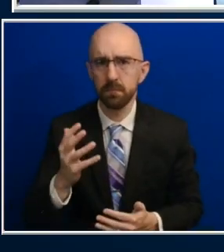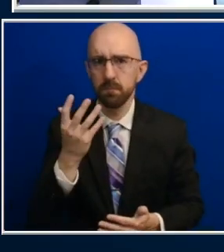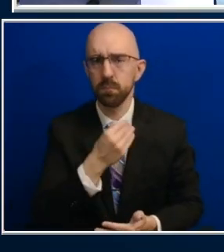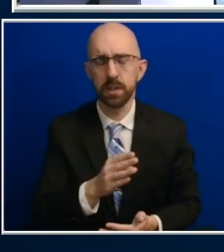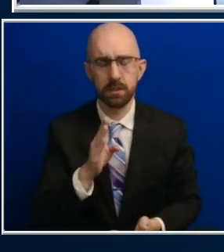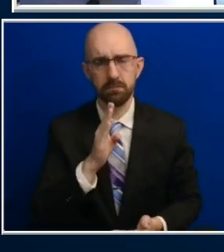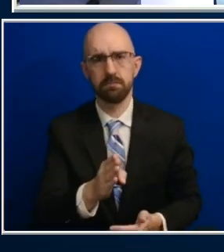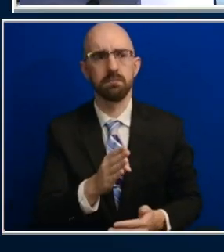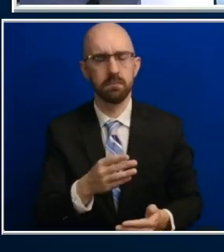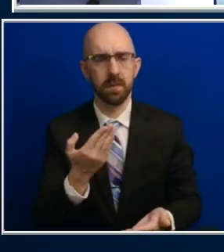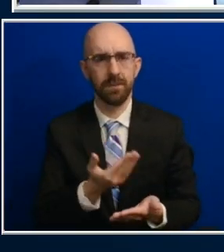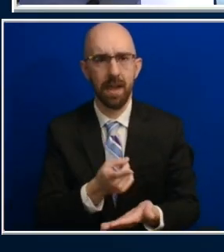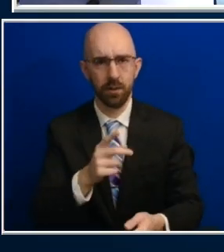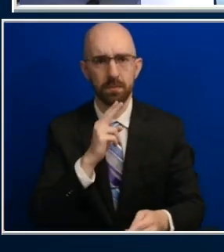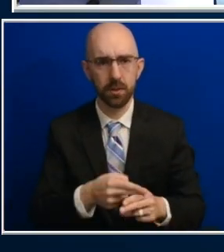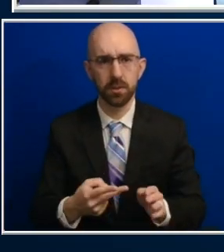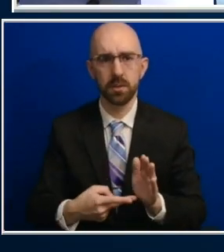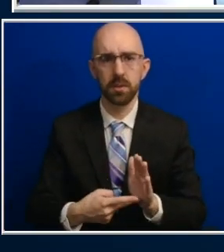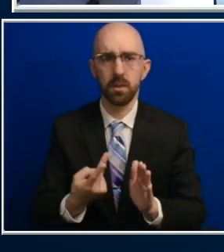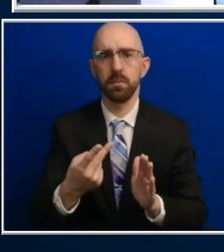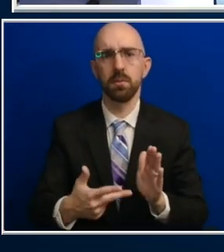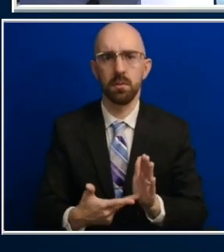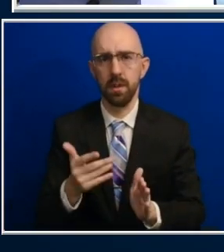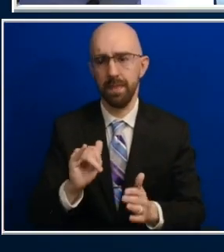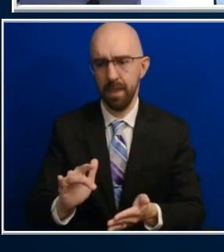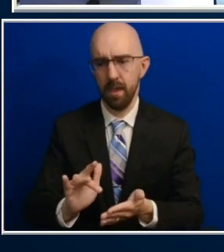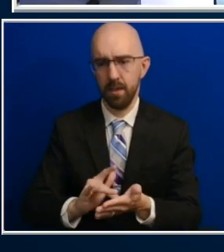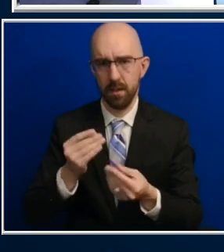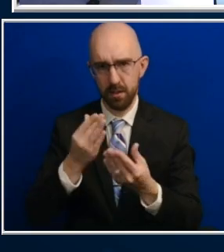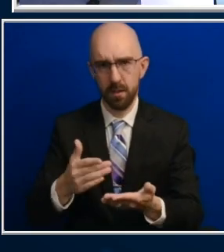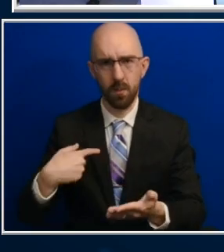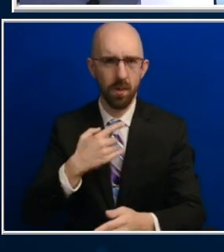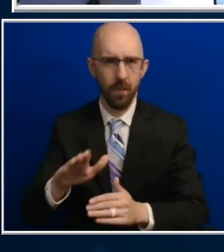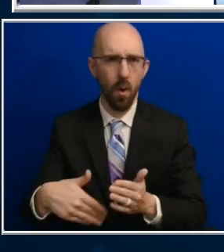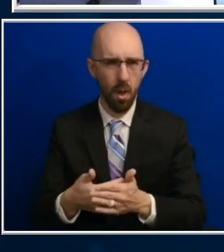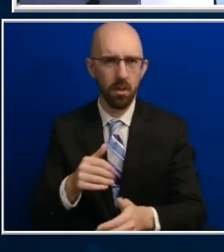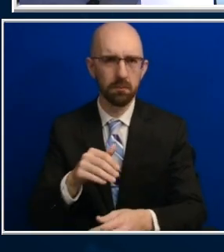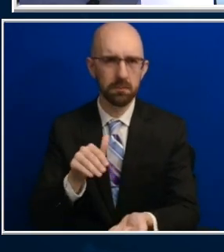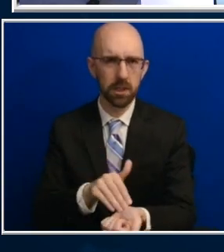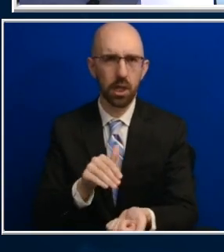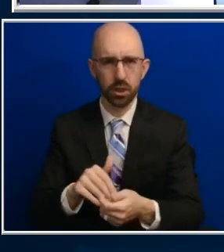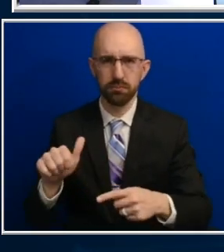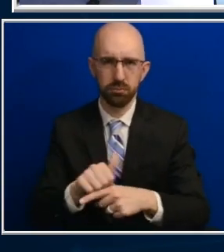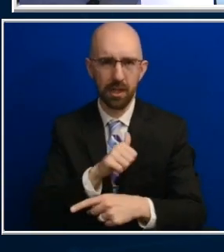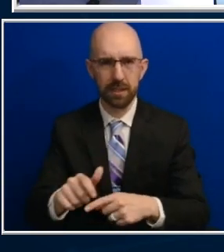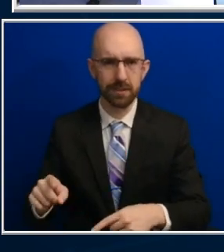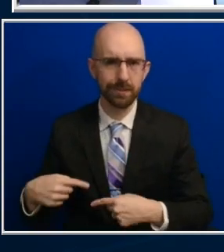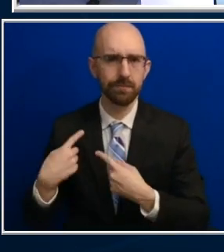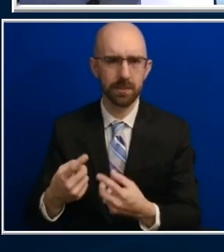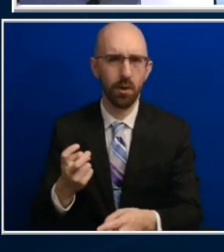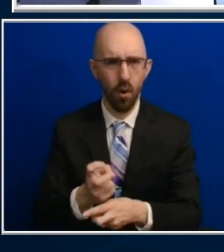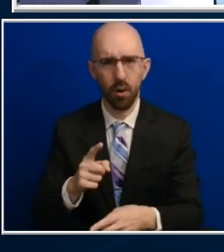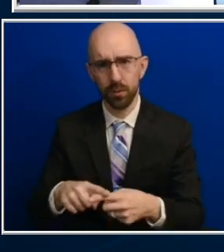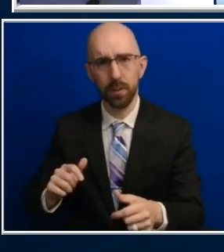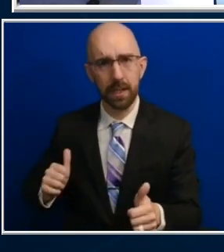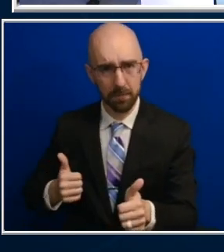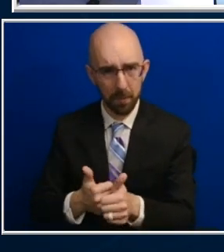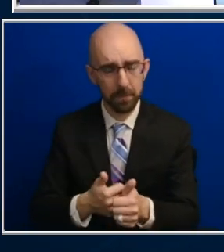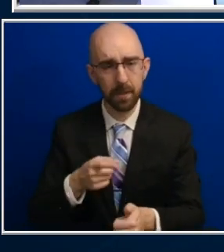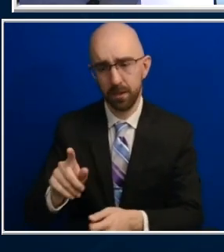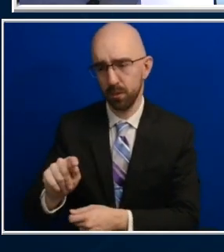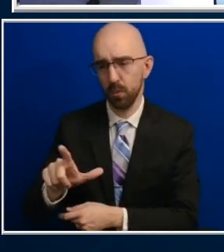the doubling of medical information that fast. We've all been in practice for quite some time, so it's tough to keep up, right? I mean, these tools are definitely